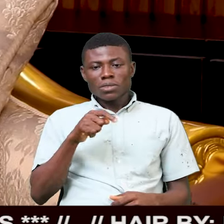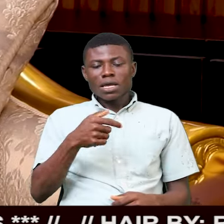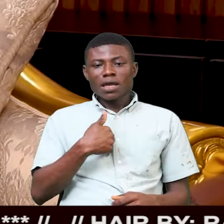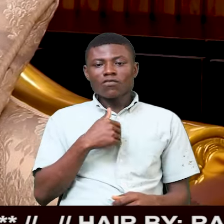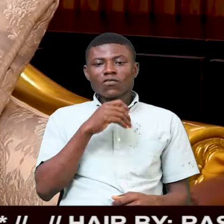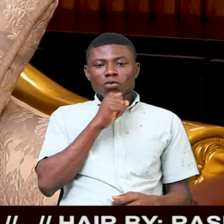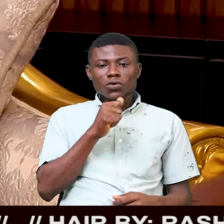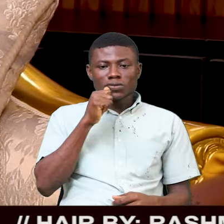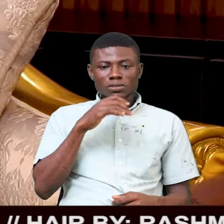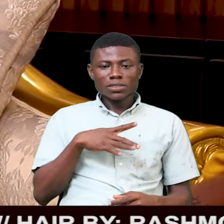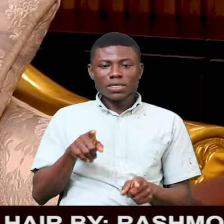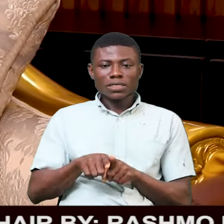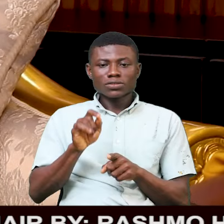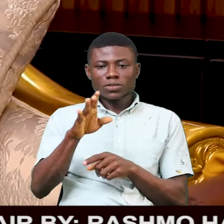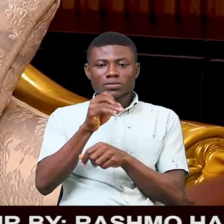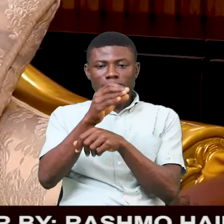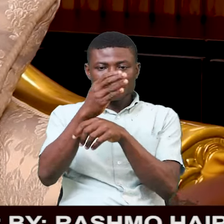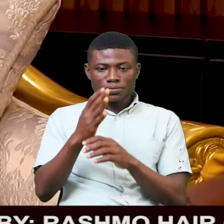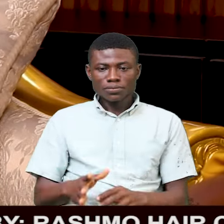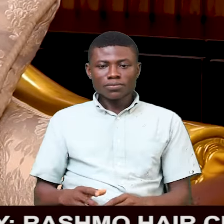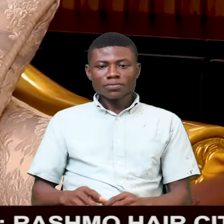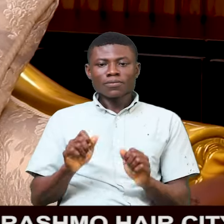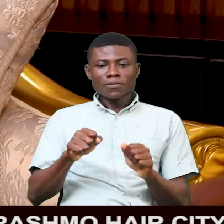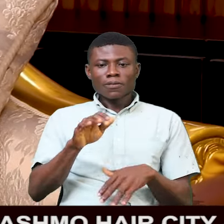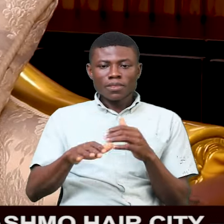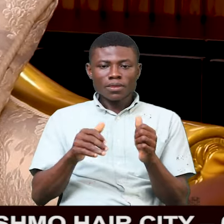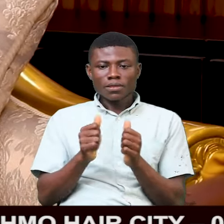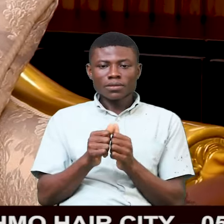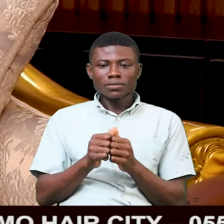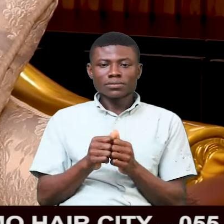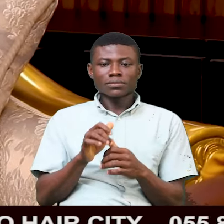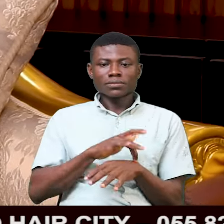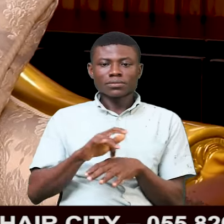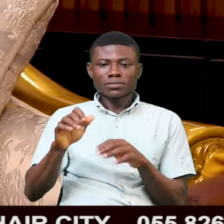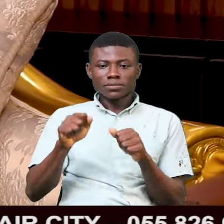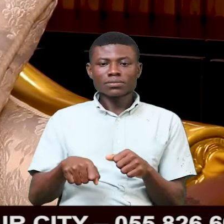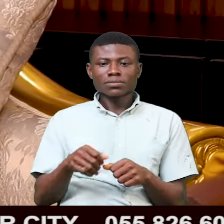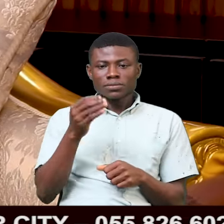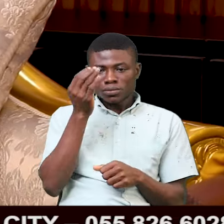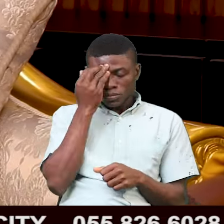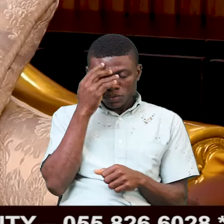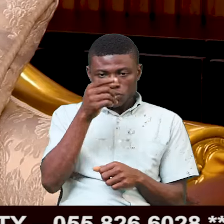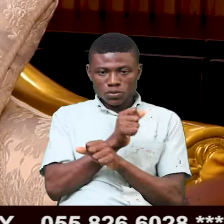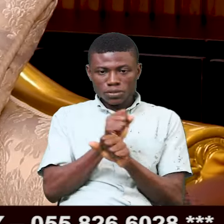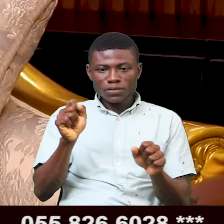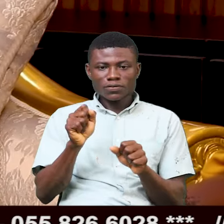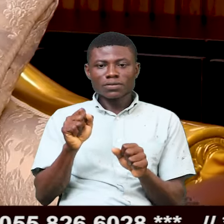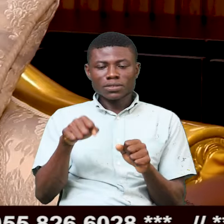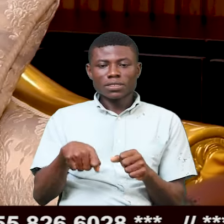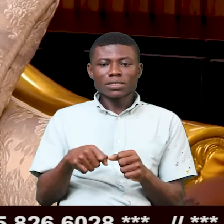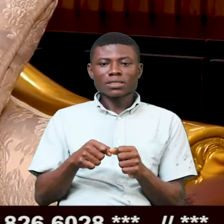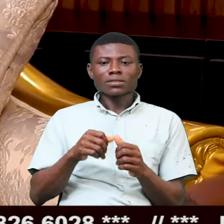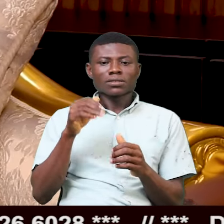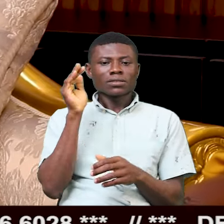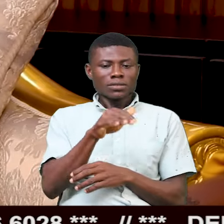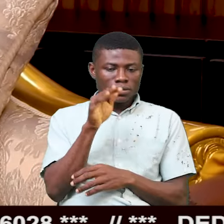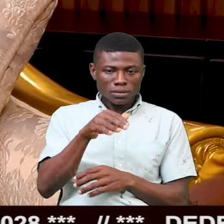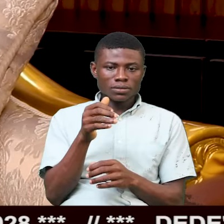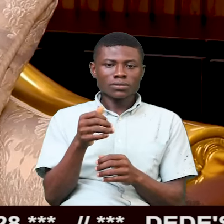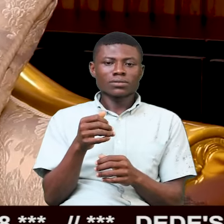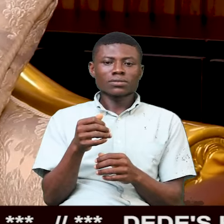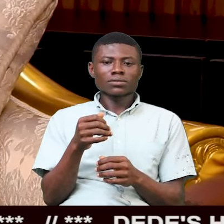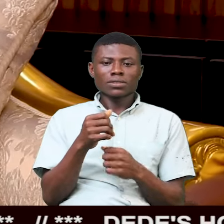and above, say we're 4 to 4. You can walk in front of her naked, knowing you are safe. That's she right. Can rebuke you,